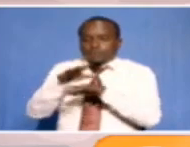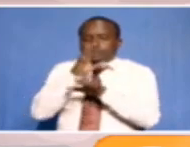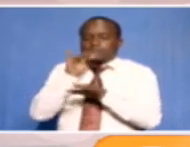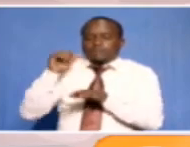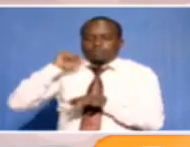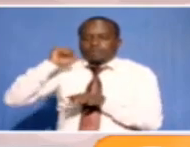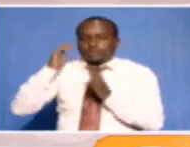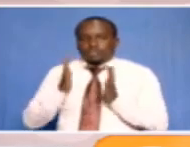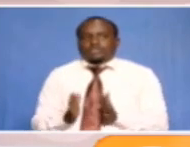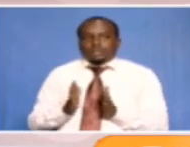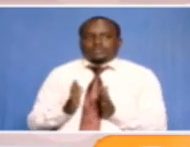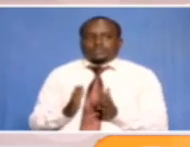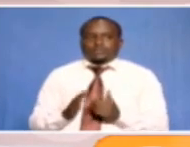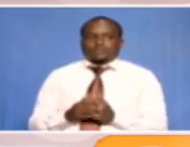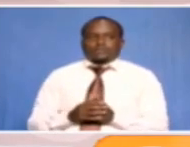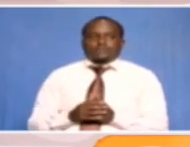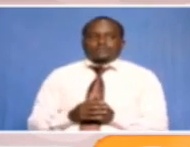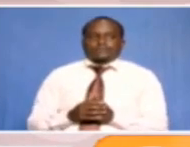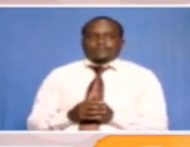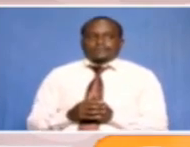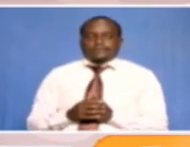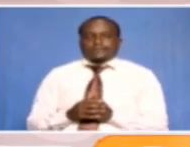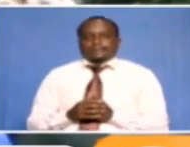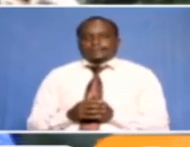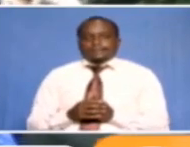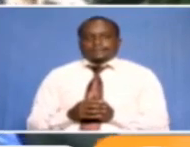politicians. Raquel Mwigai reports.